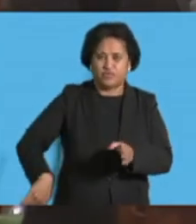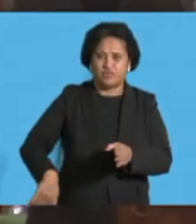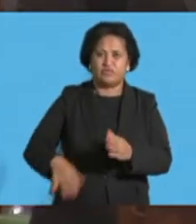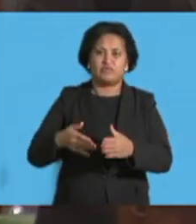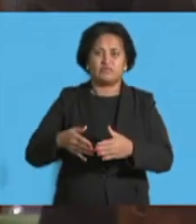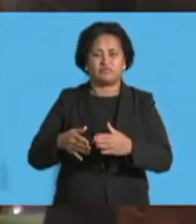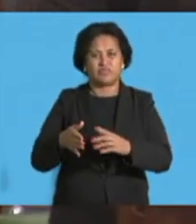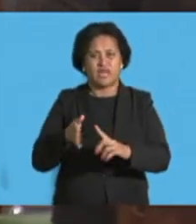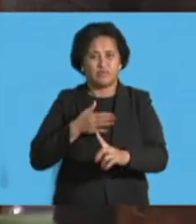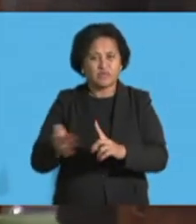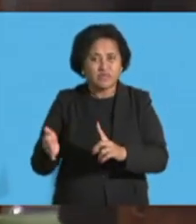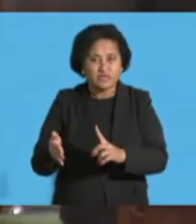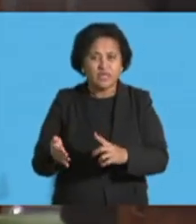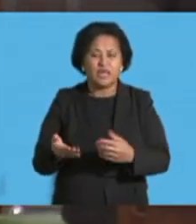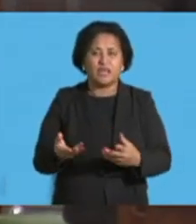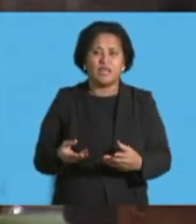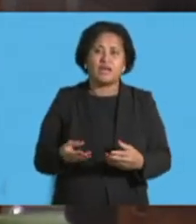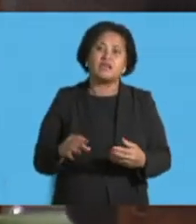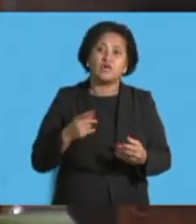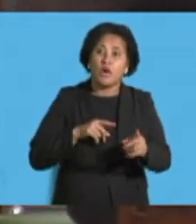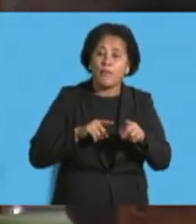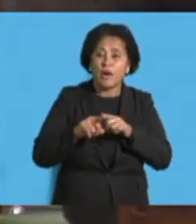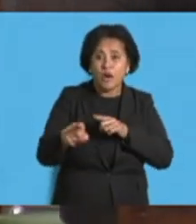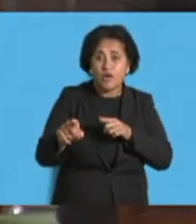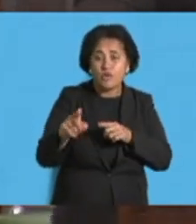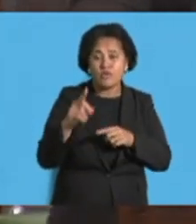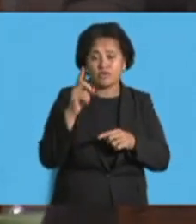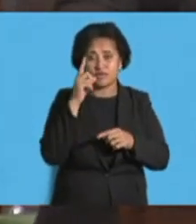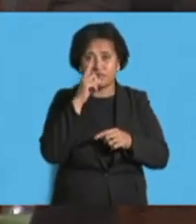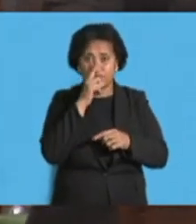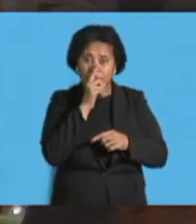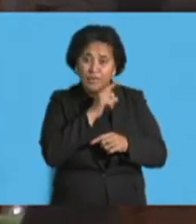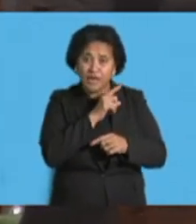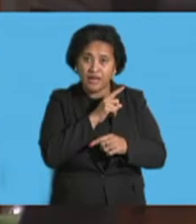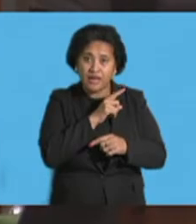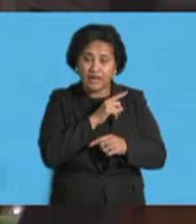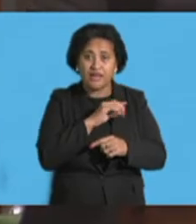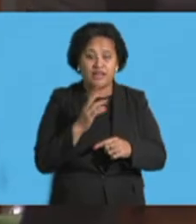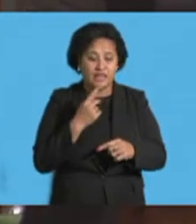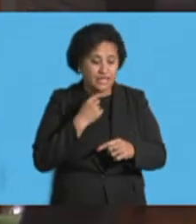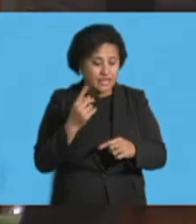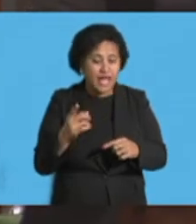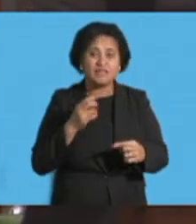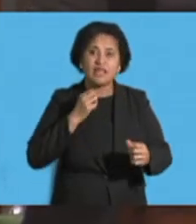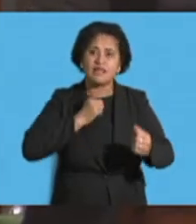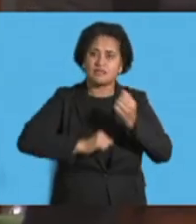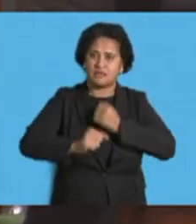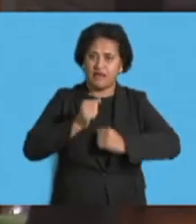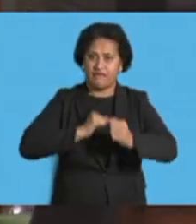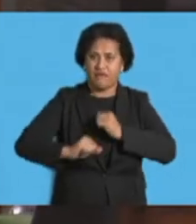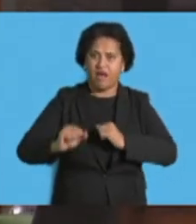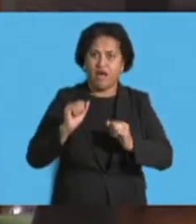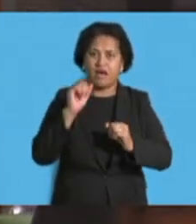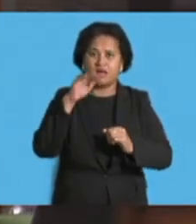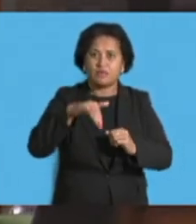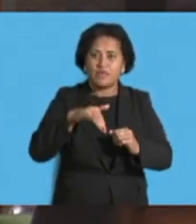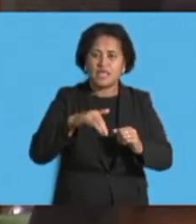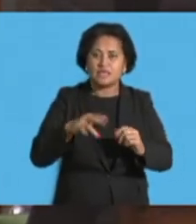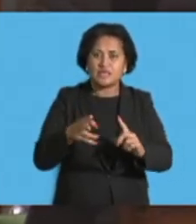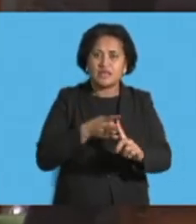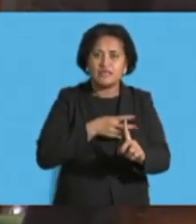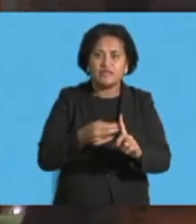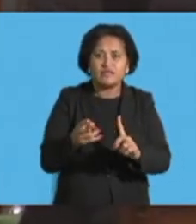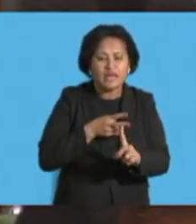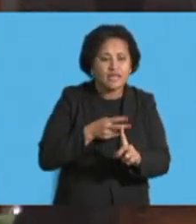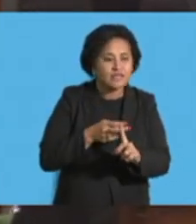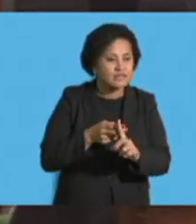numbers, Madam Speaker, and most women decide to remain in abusive relationships and suffer domestic violence because of not having